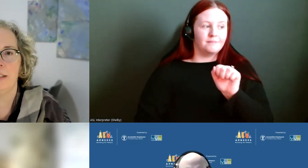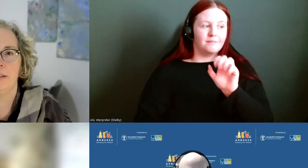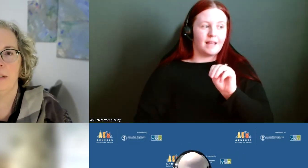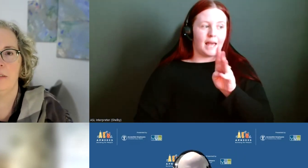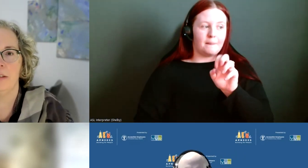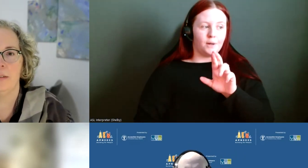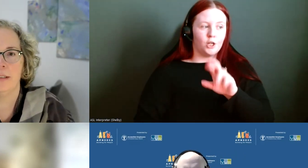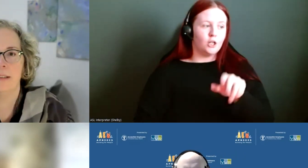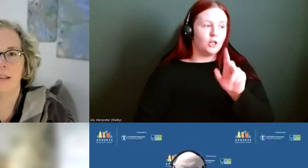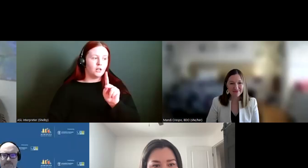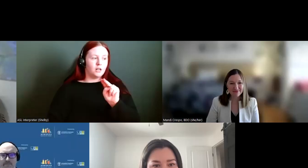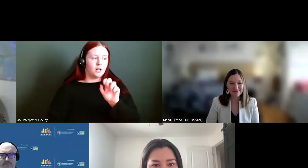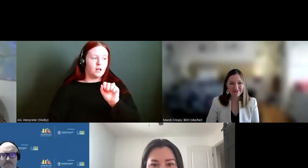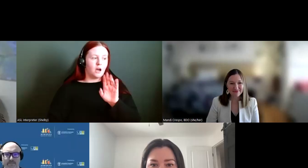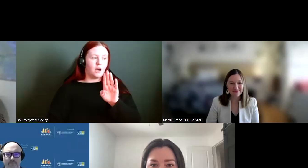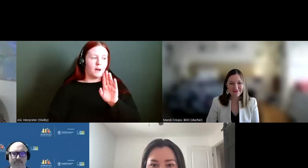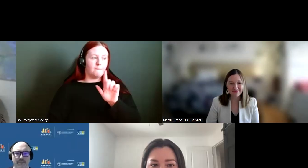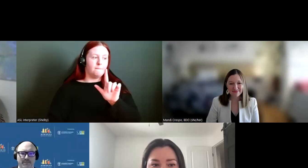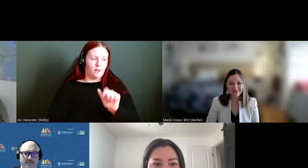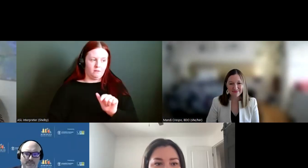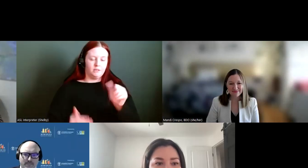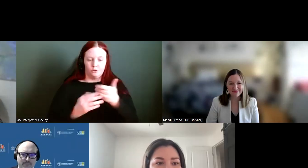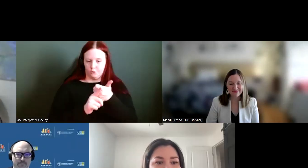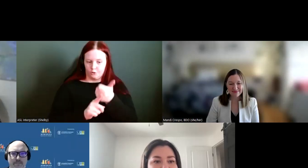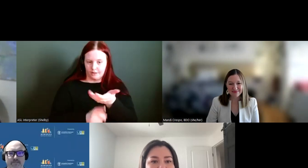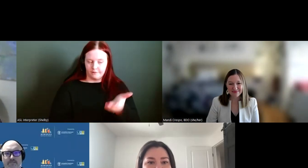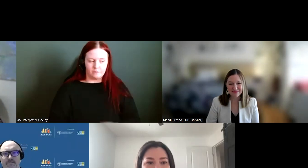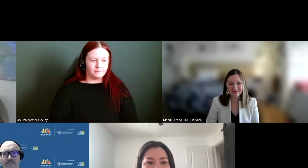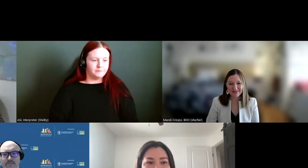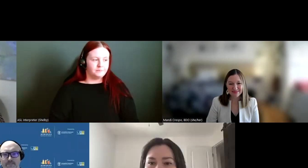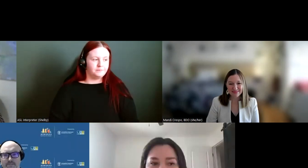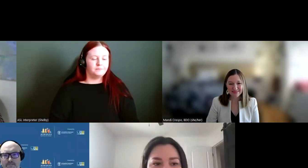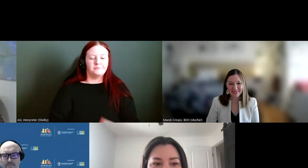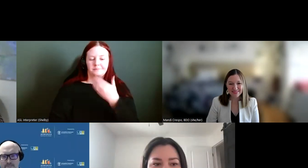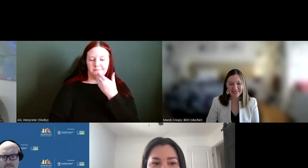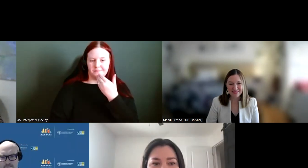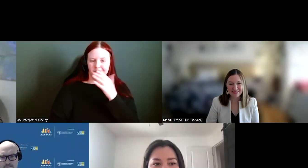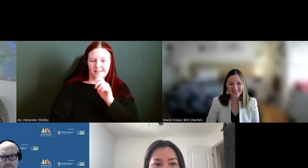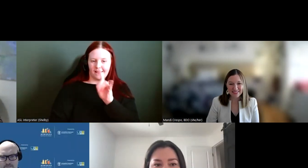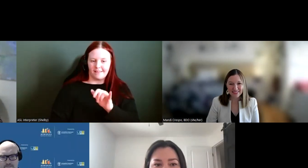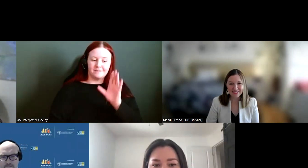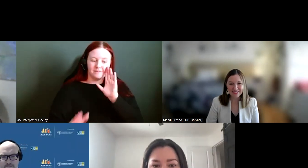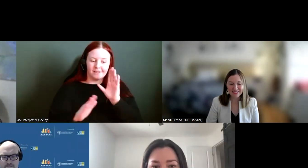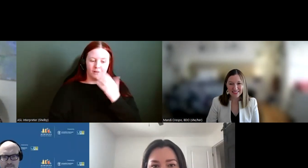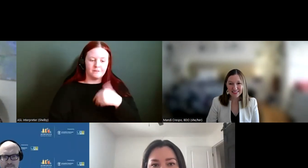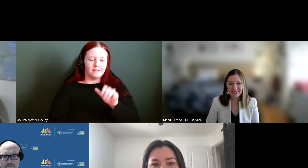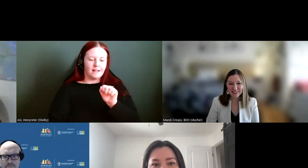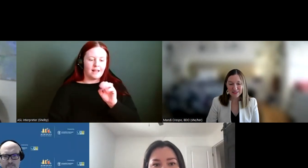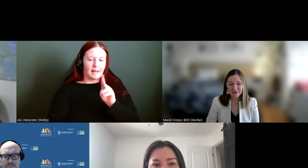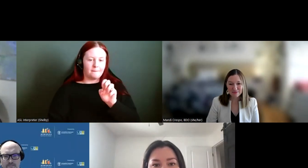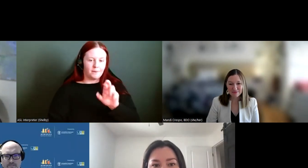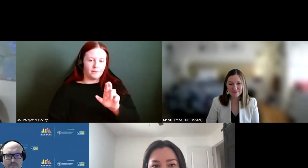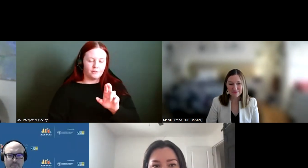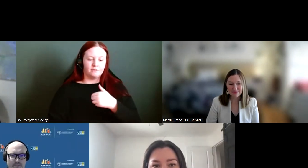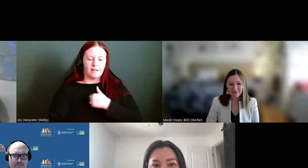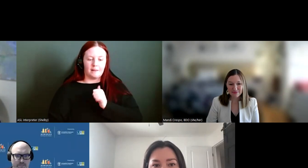Knobel to introduce themselves as well. Thanks, Kathy. Hi, everyone. Amber Knobel here. I am based